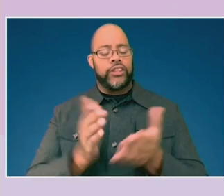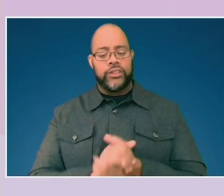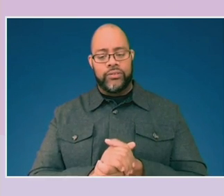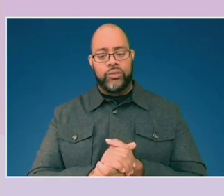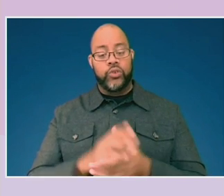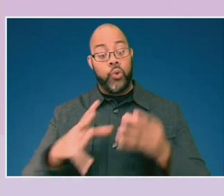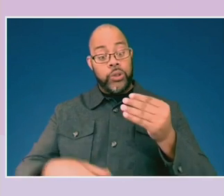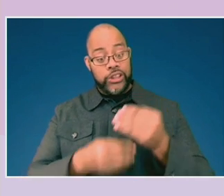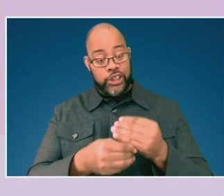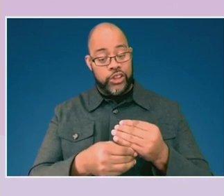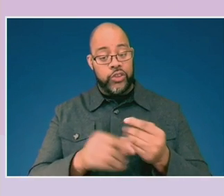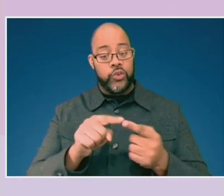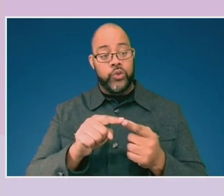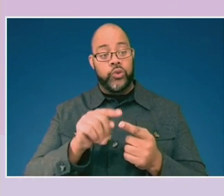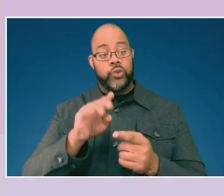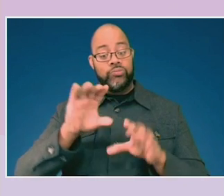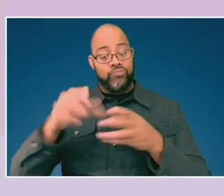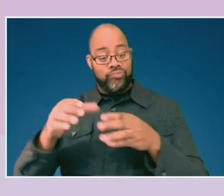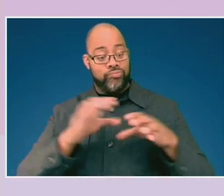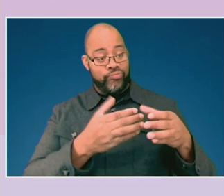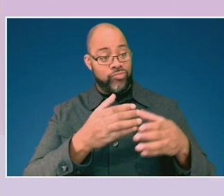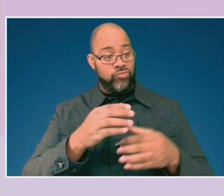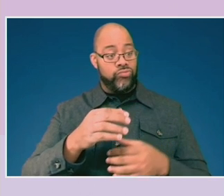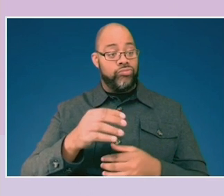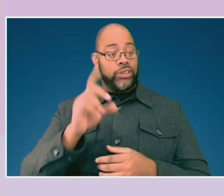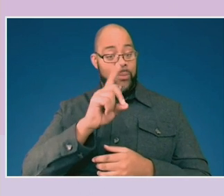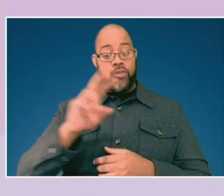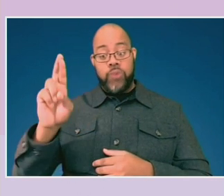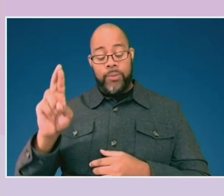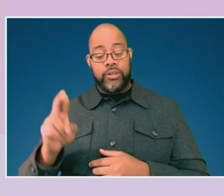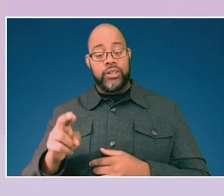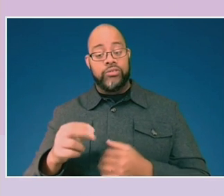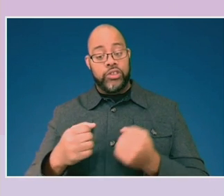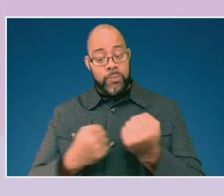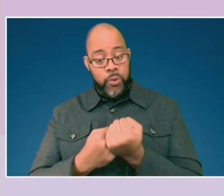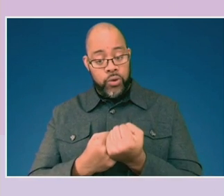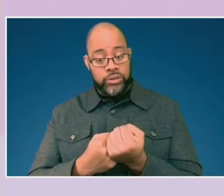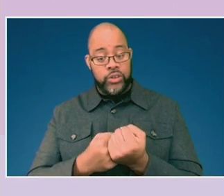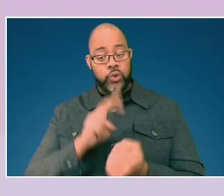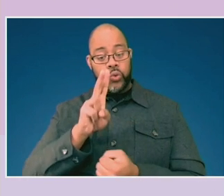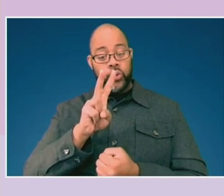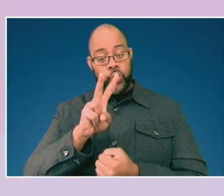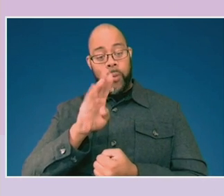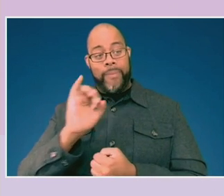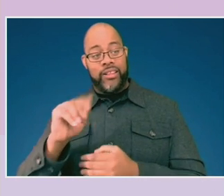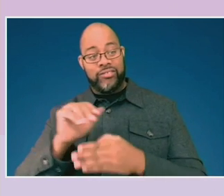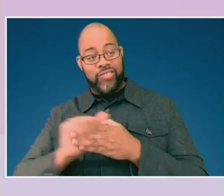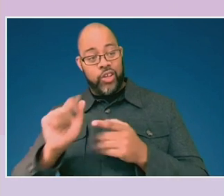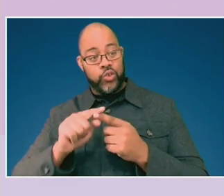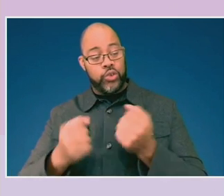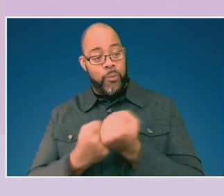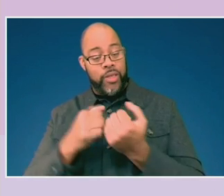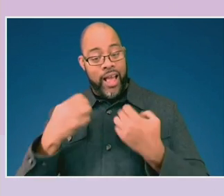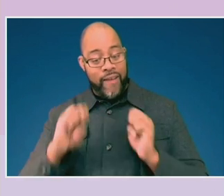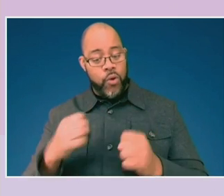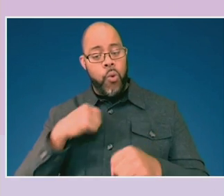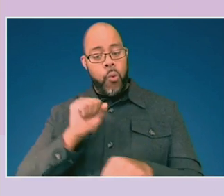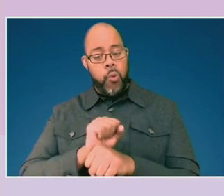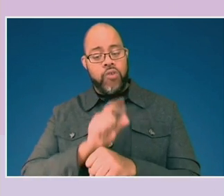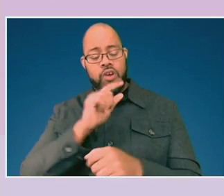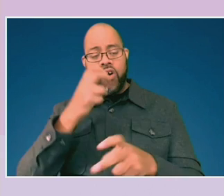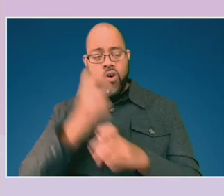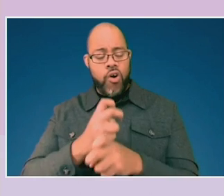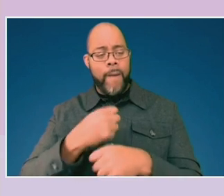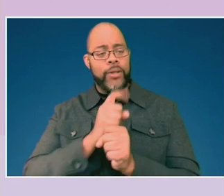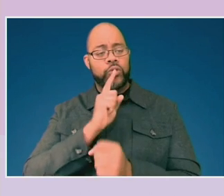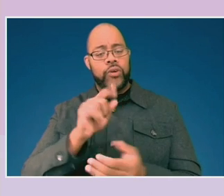addition to the Bipartisan Safer Communities Act that put $2 billion to support these efforts, we're working really hard to make sure